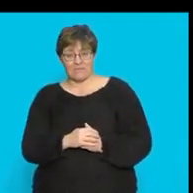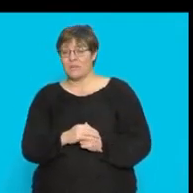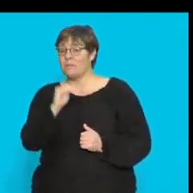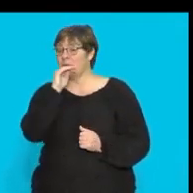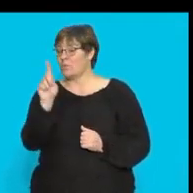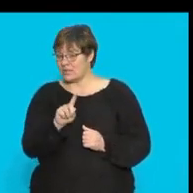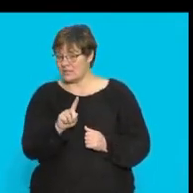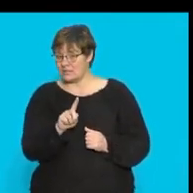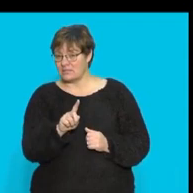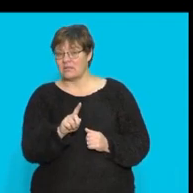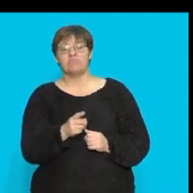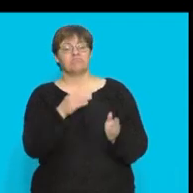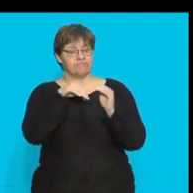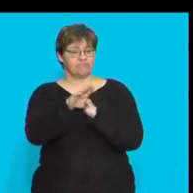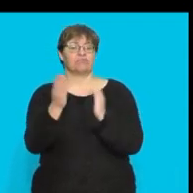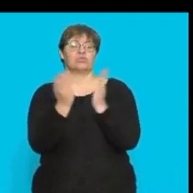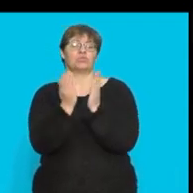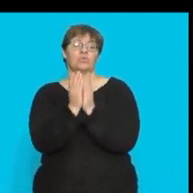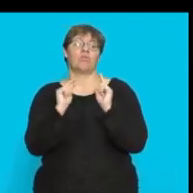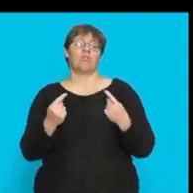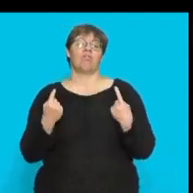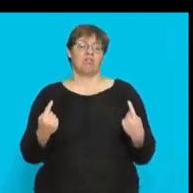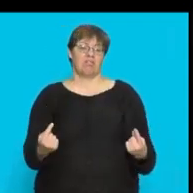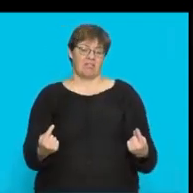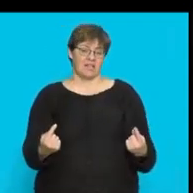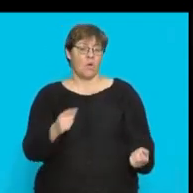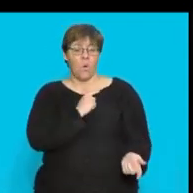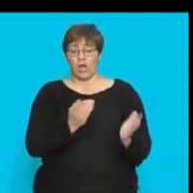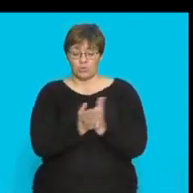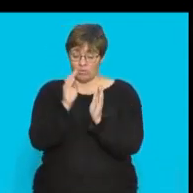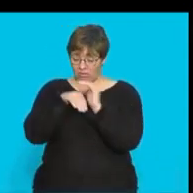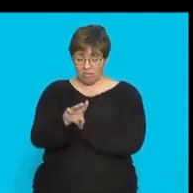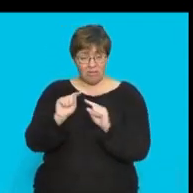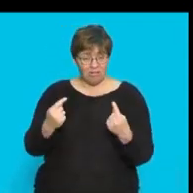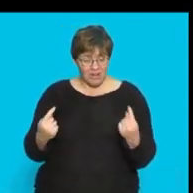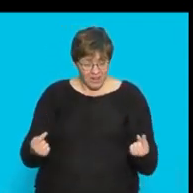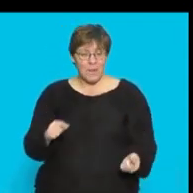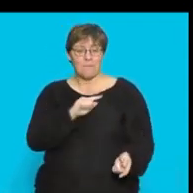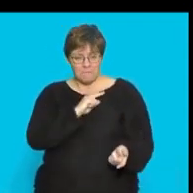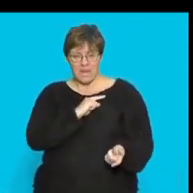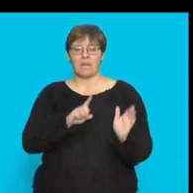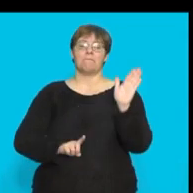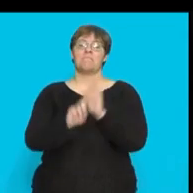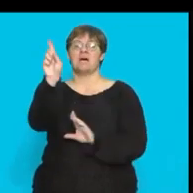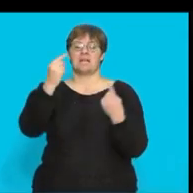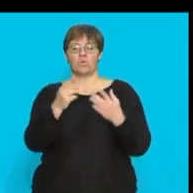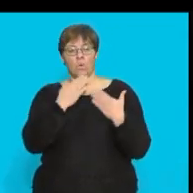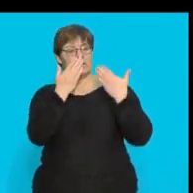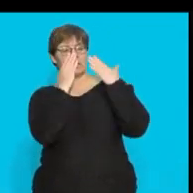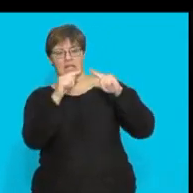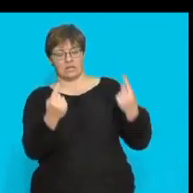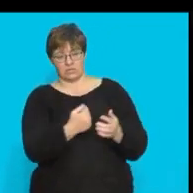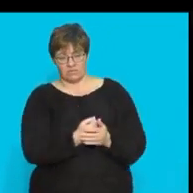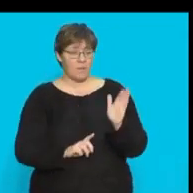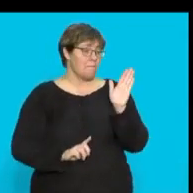do? They don't go to school. If they don't go to school, they don't pass. And